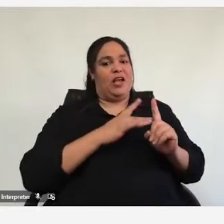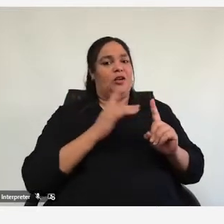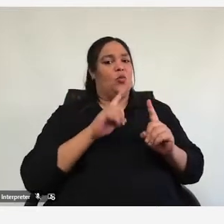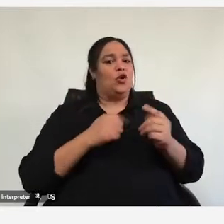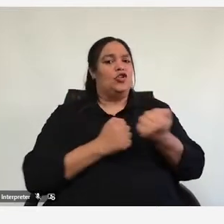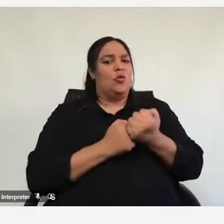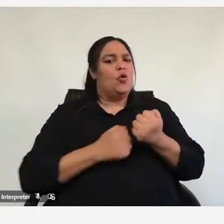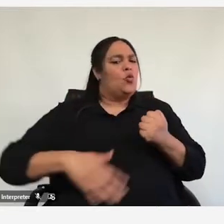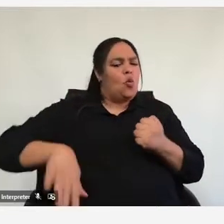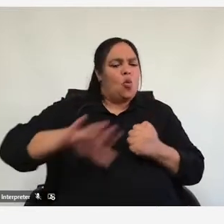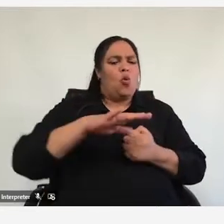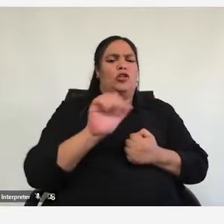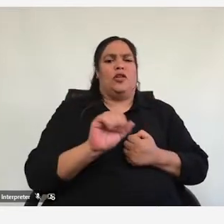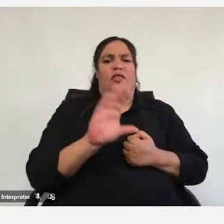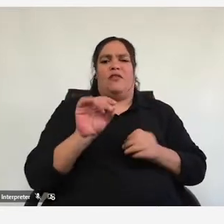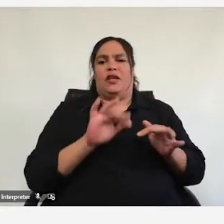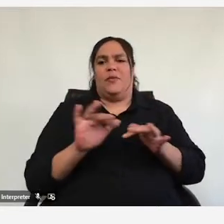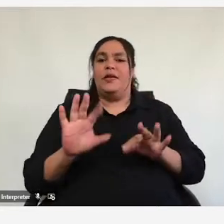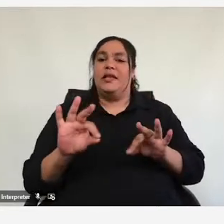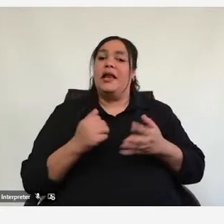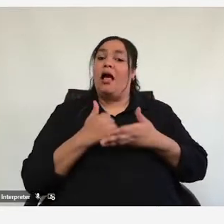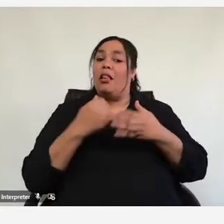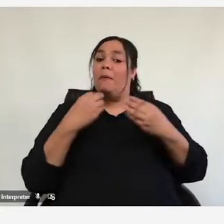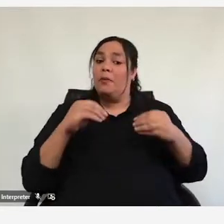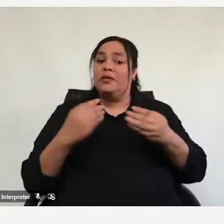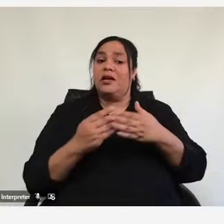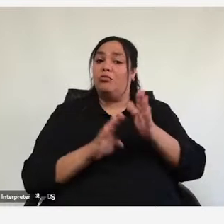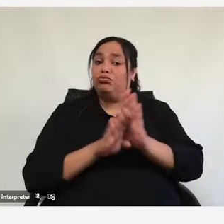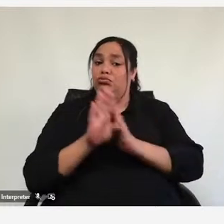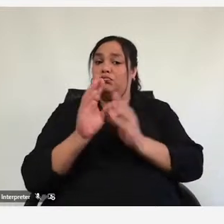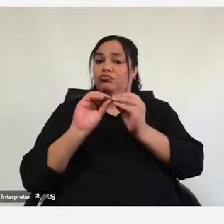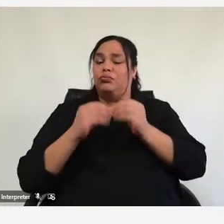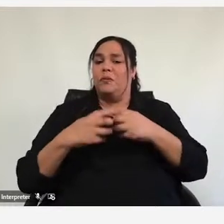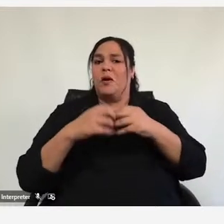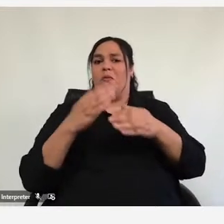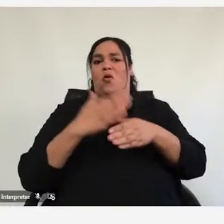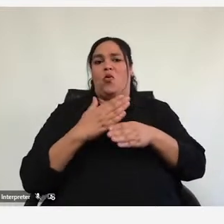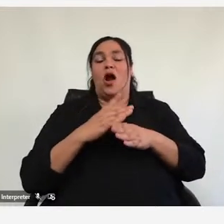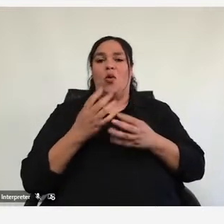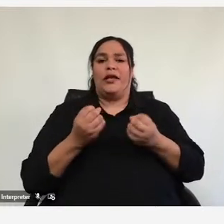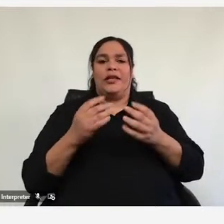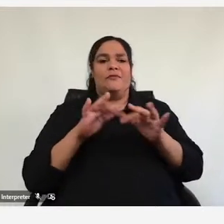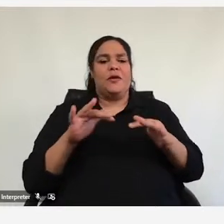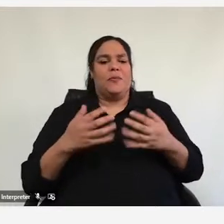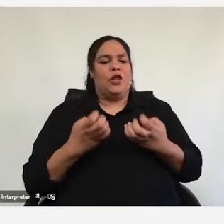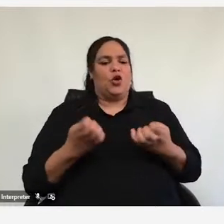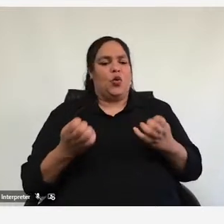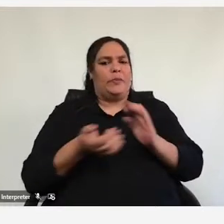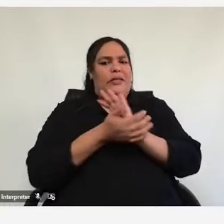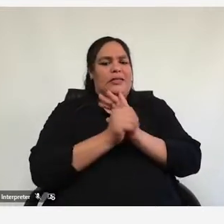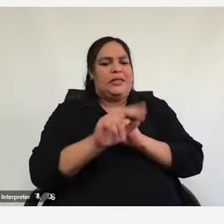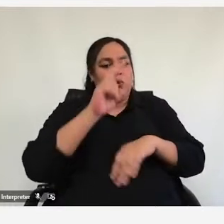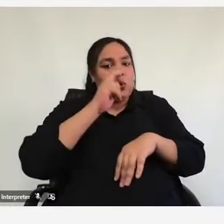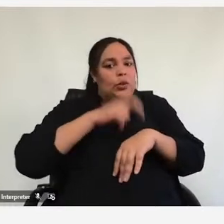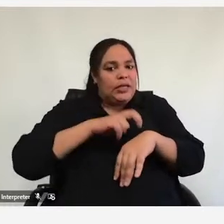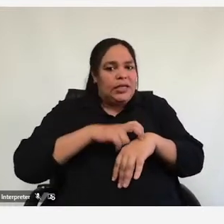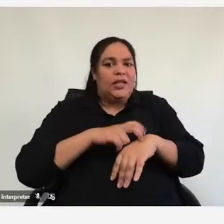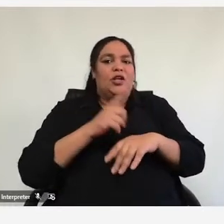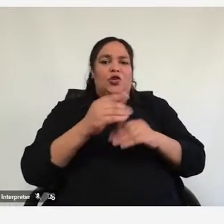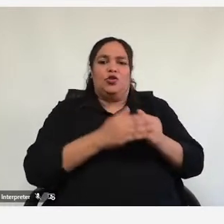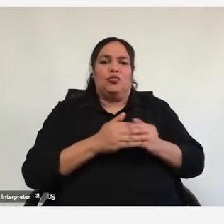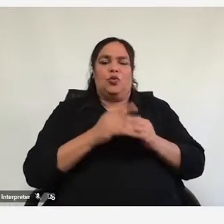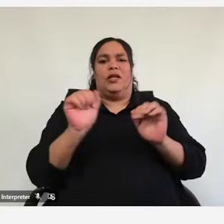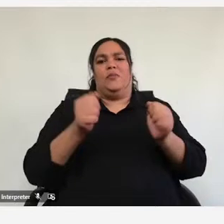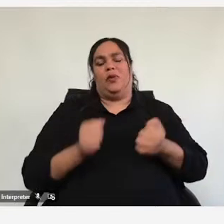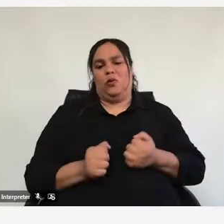all South Africans. It helps businesses to grow and create jobs while equipping our residents with the skills needed to secure